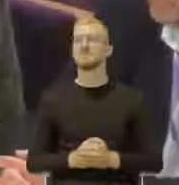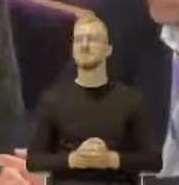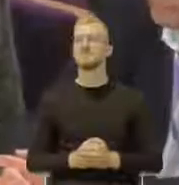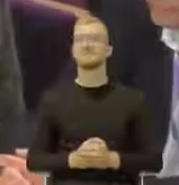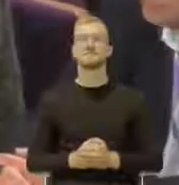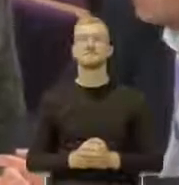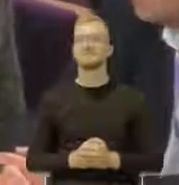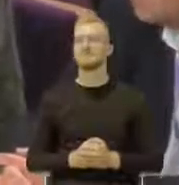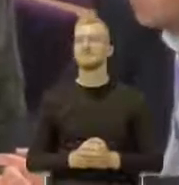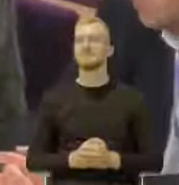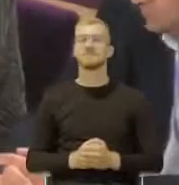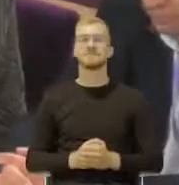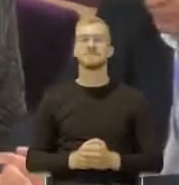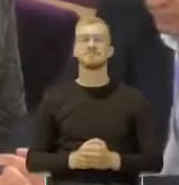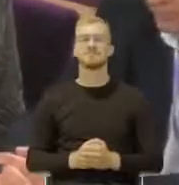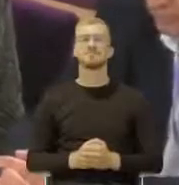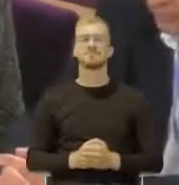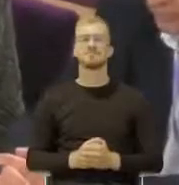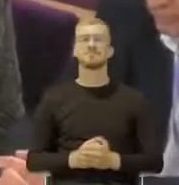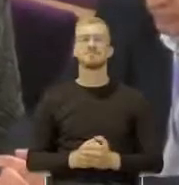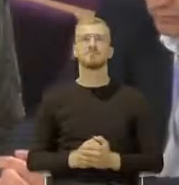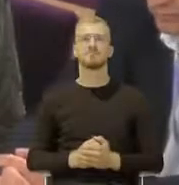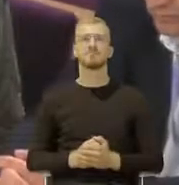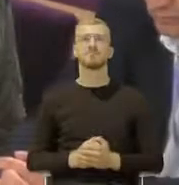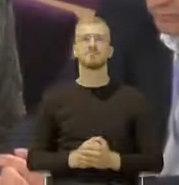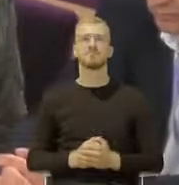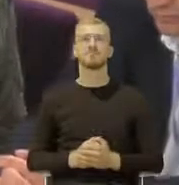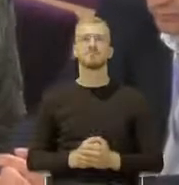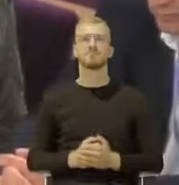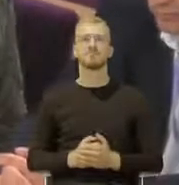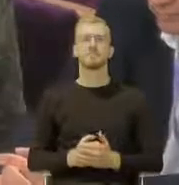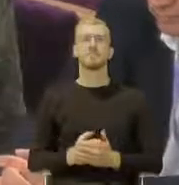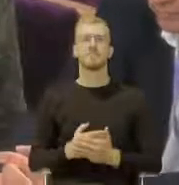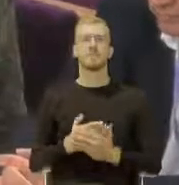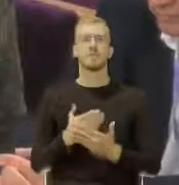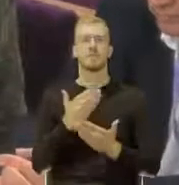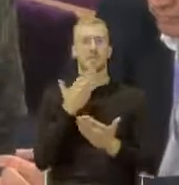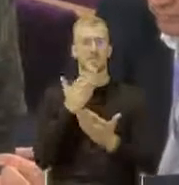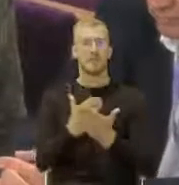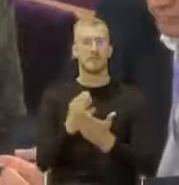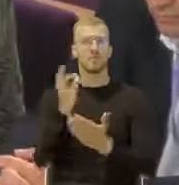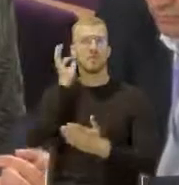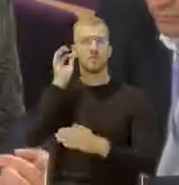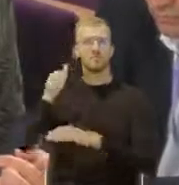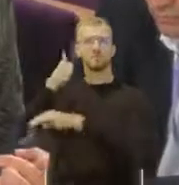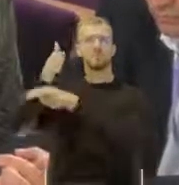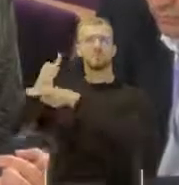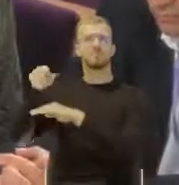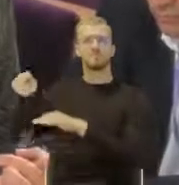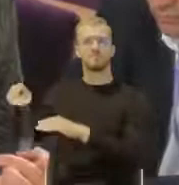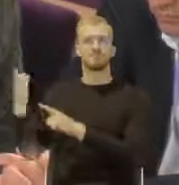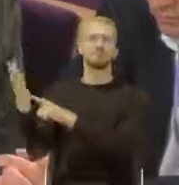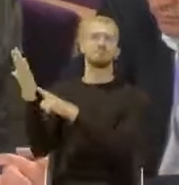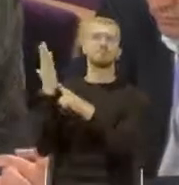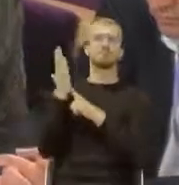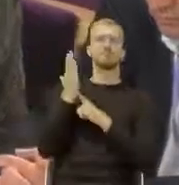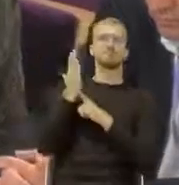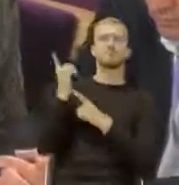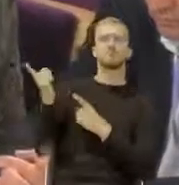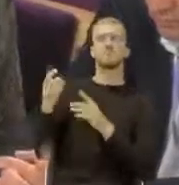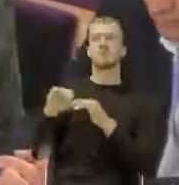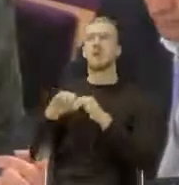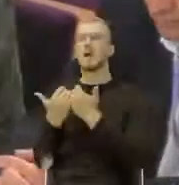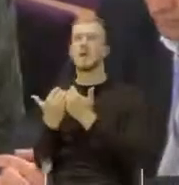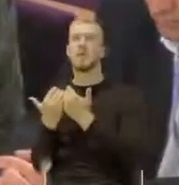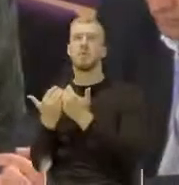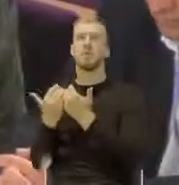Thank you, Mayor, for very directly demonstrating the realities of a war that's out of your control and the effects it has on local areas,